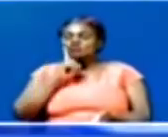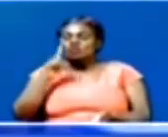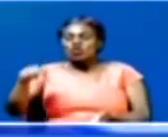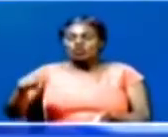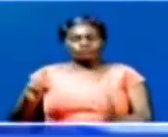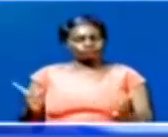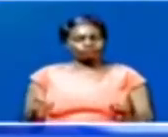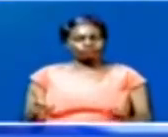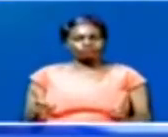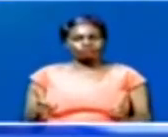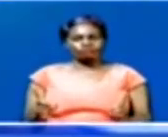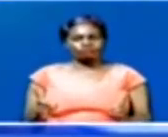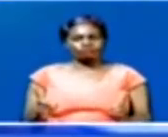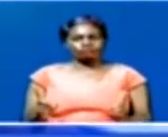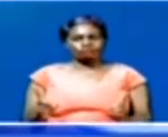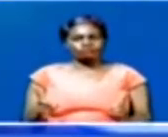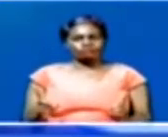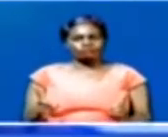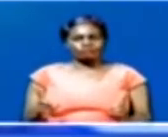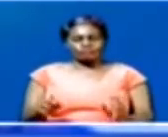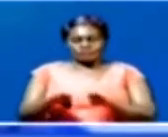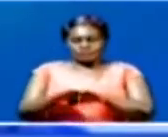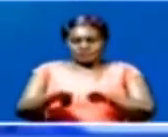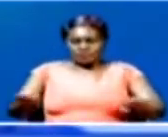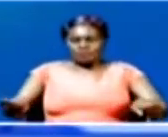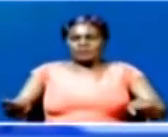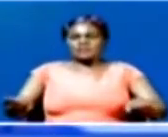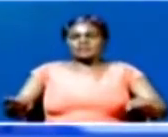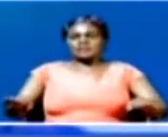tomorrow. It is about stabilizing.